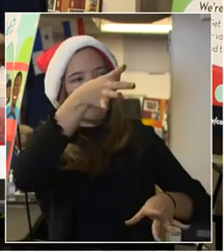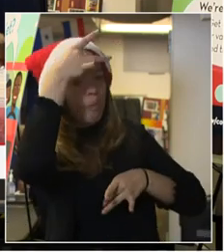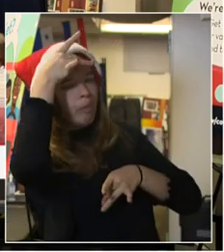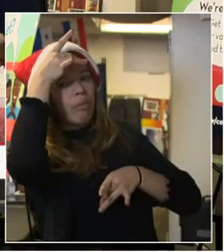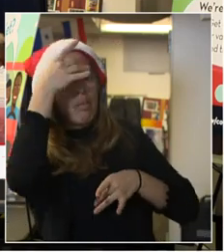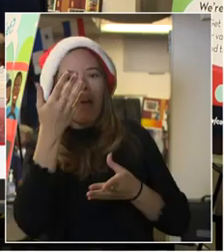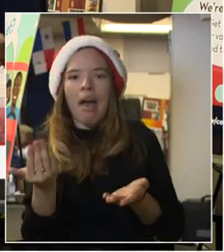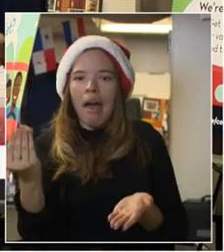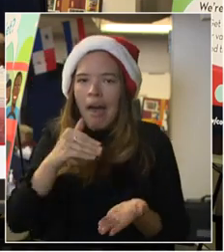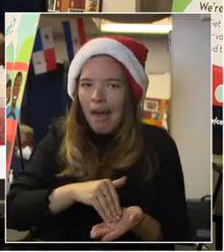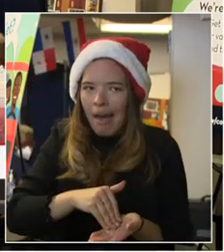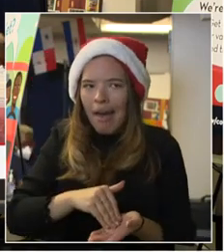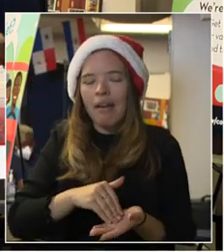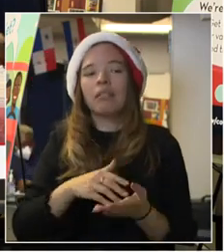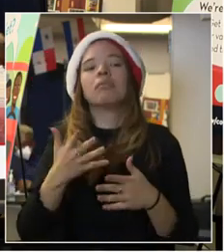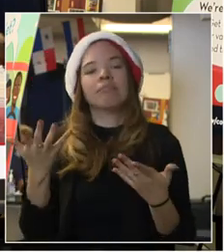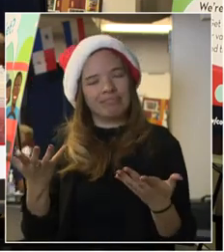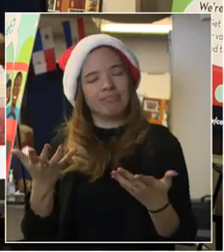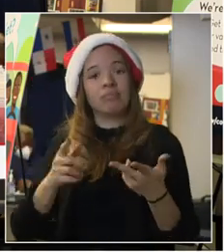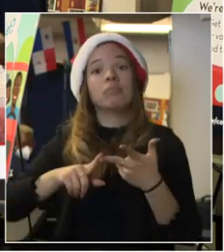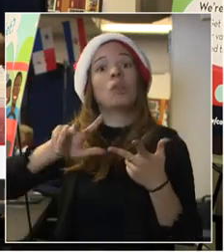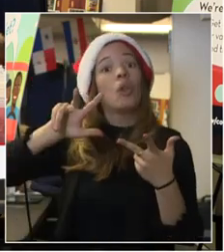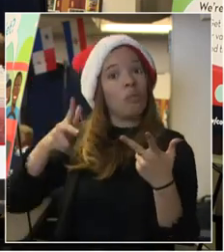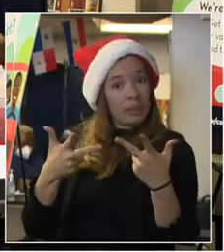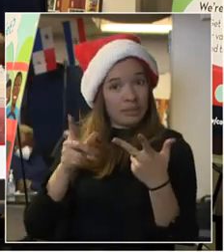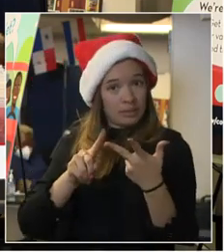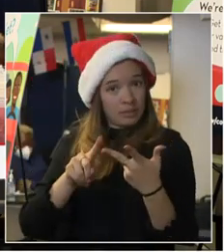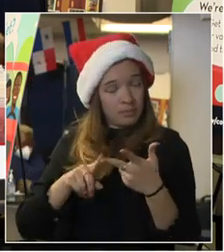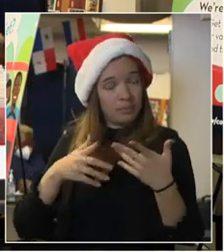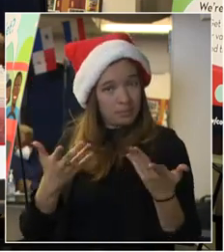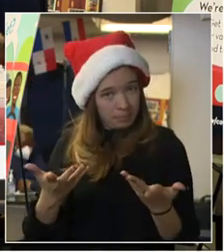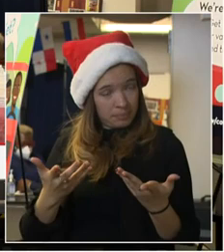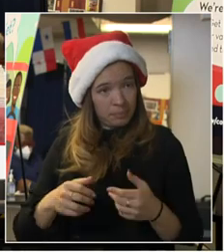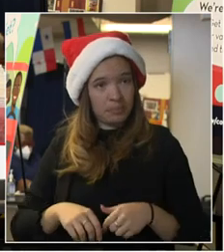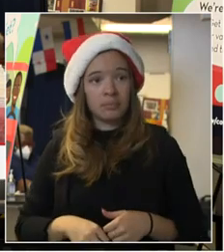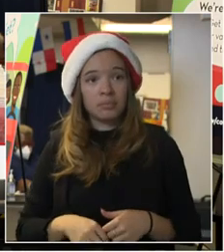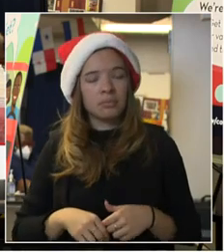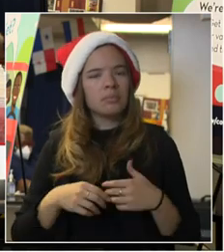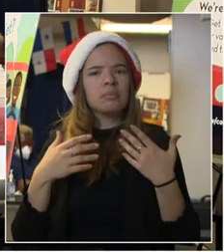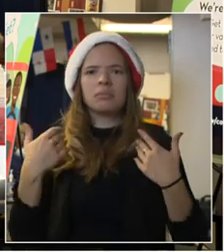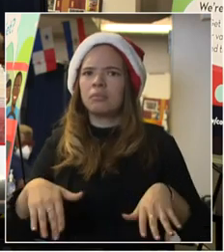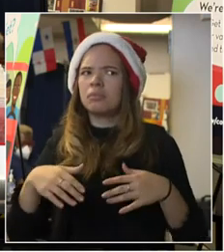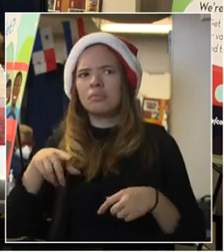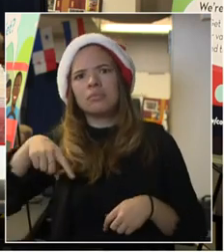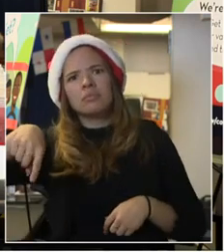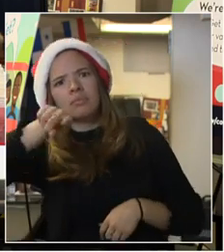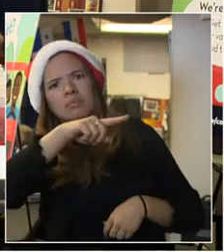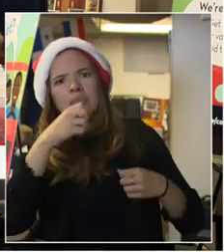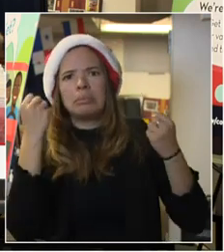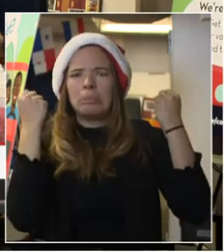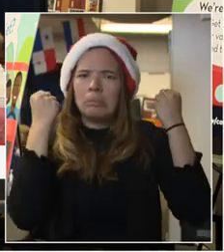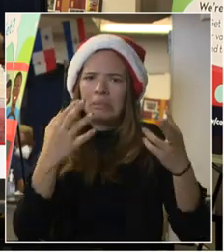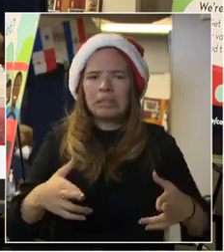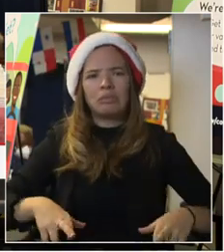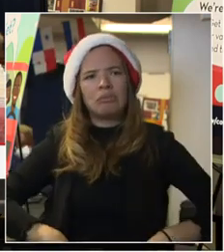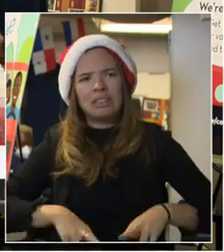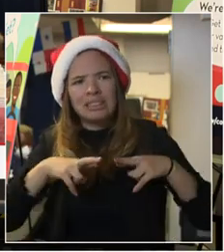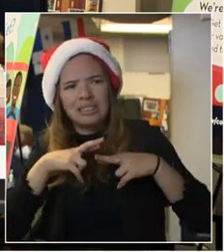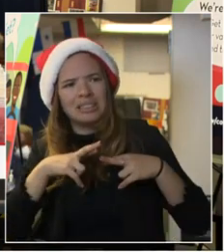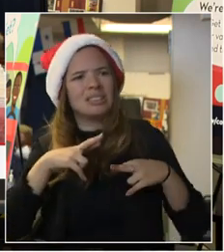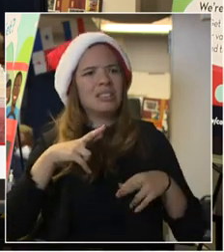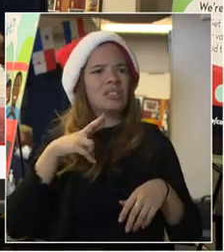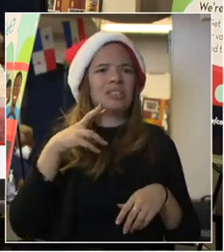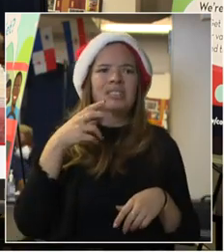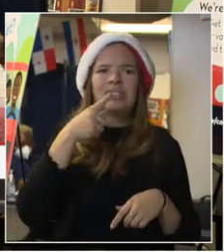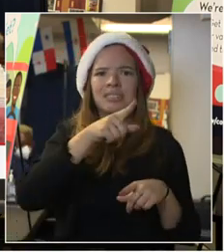the administration's best efforts, far too many of our residents continue to visit the emergency room